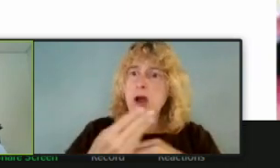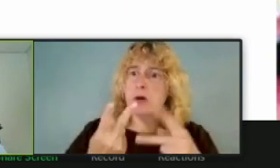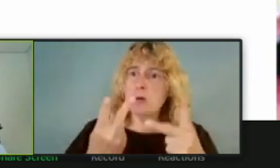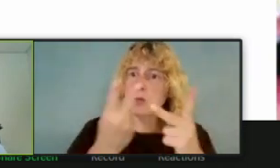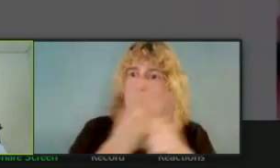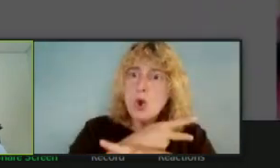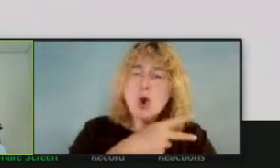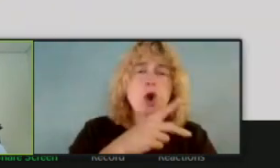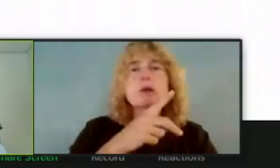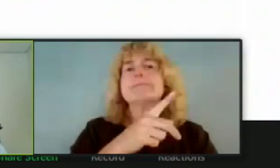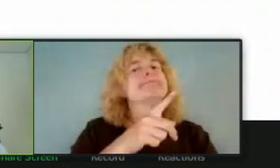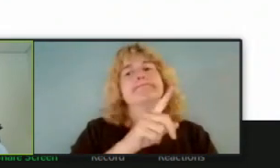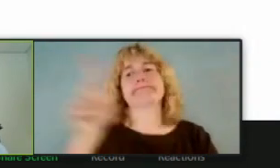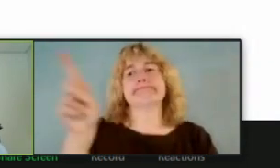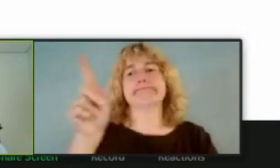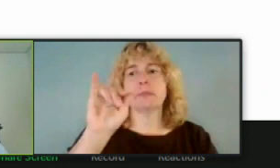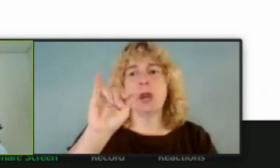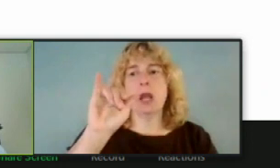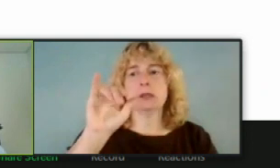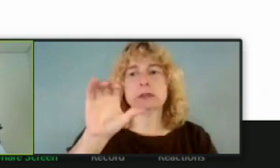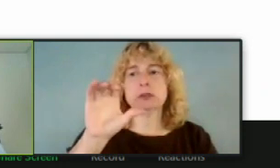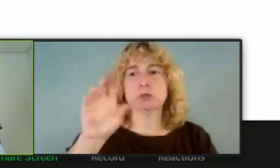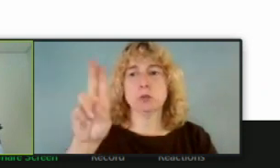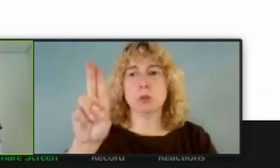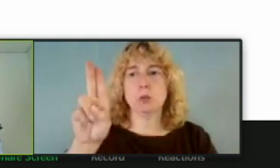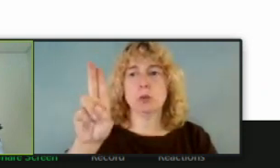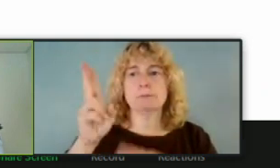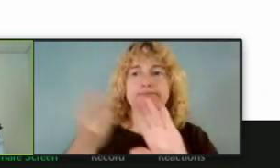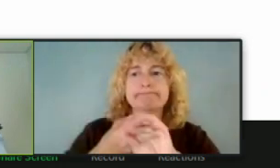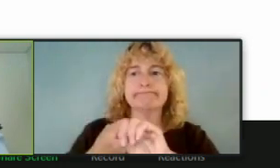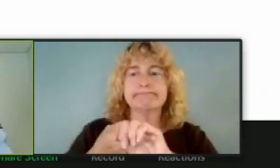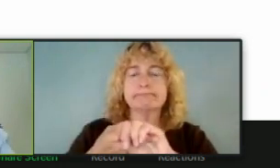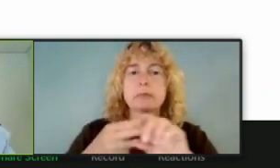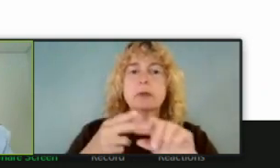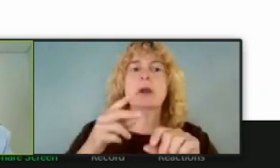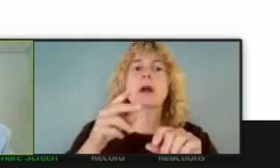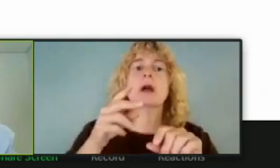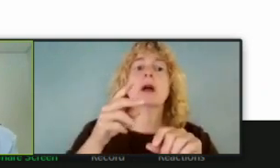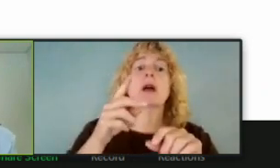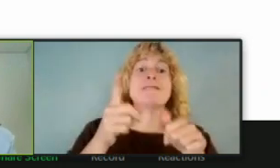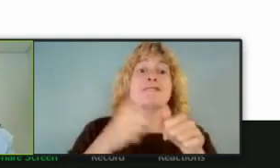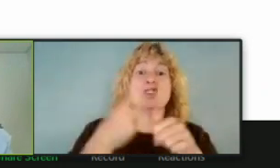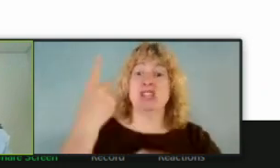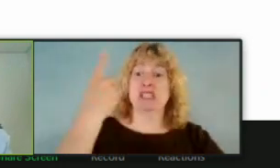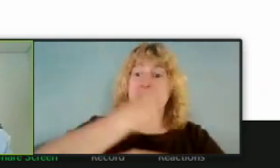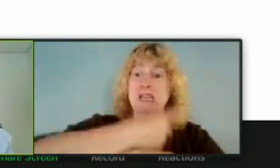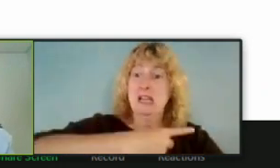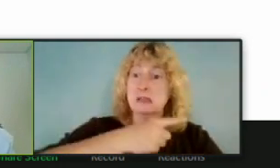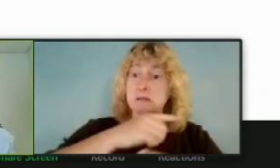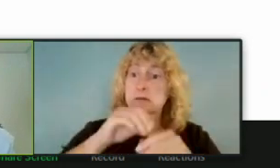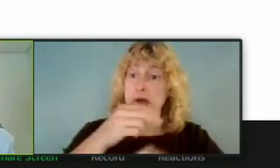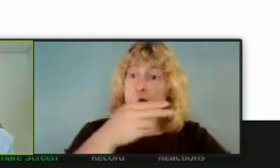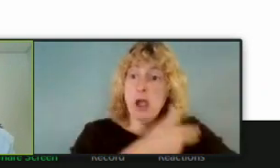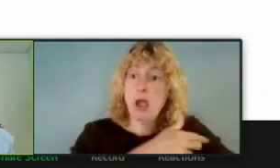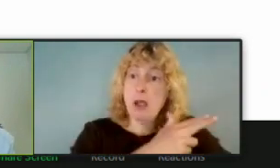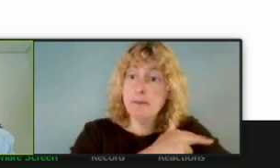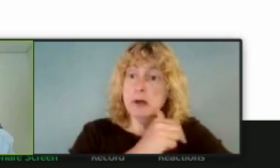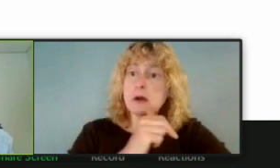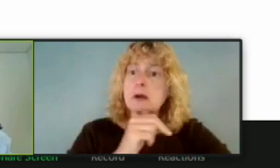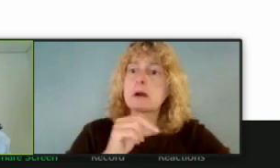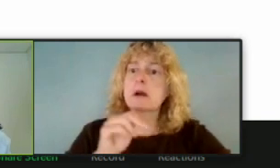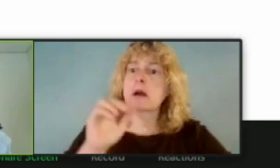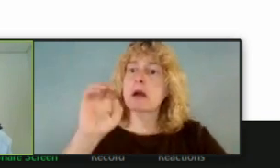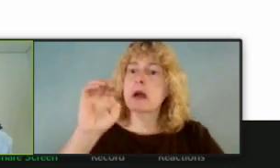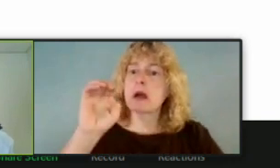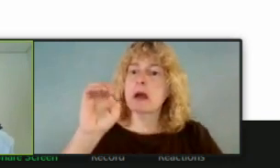go to the ICU. There, we found out that within the first day of him being in the hospital, his echo